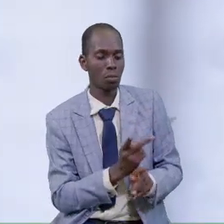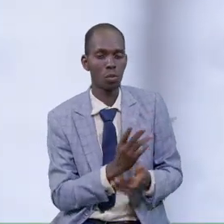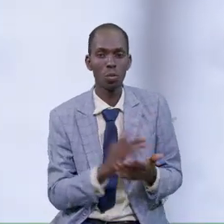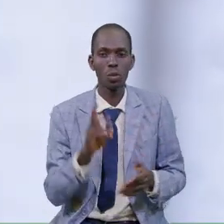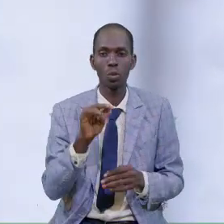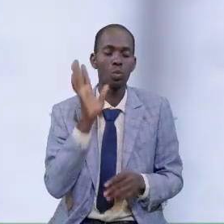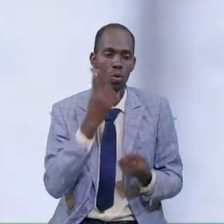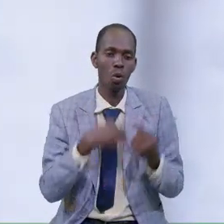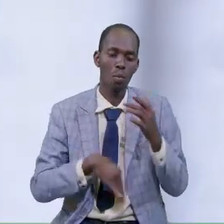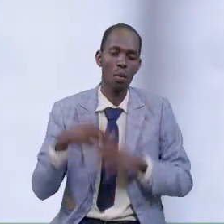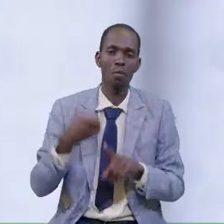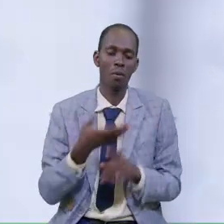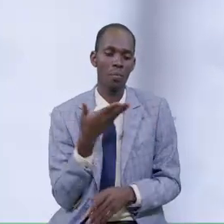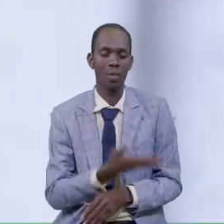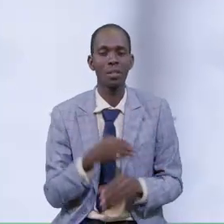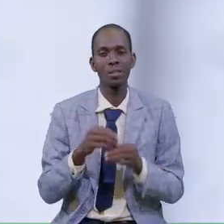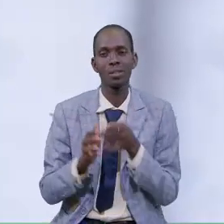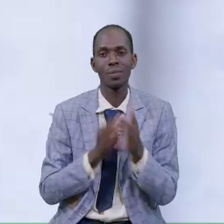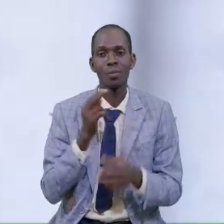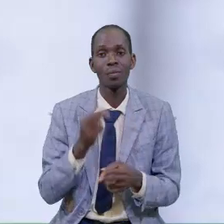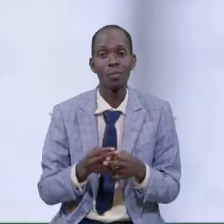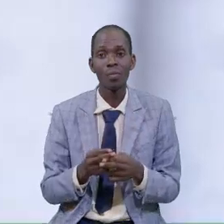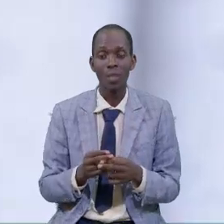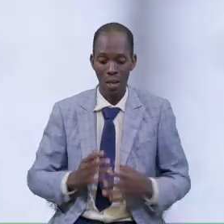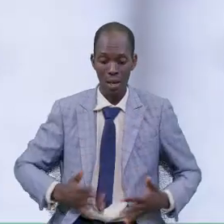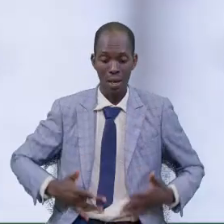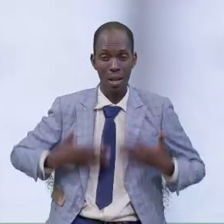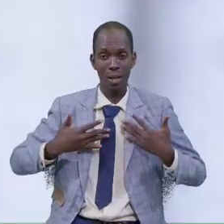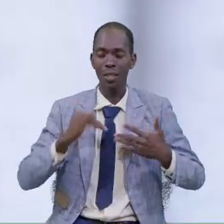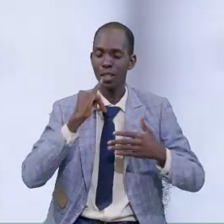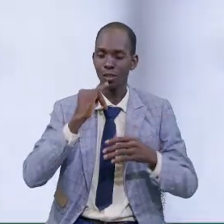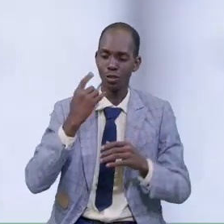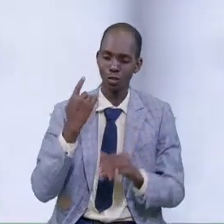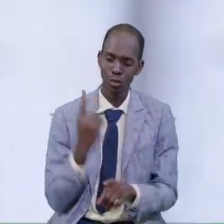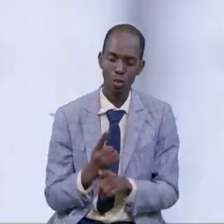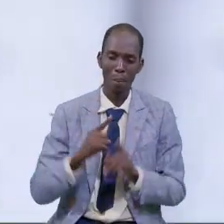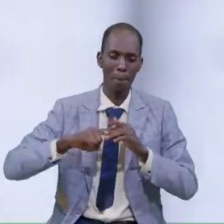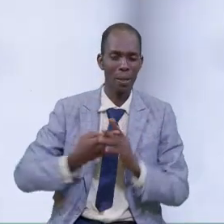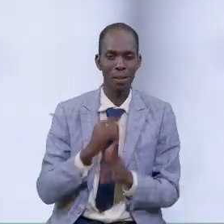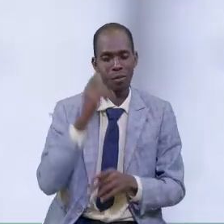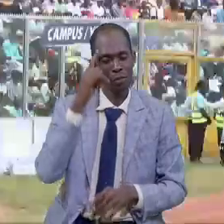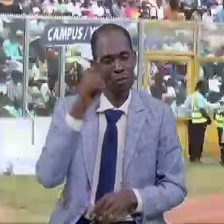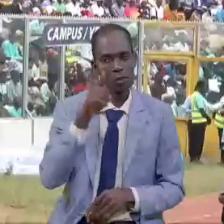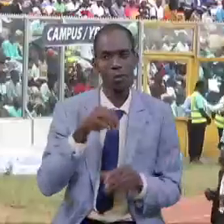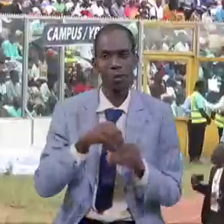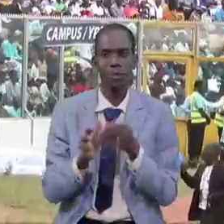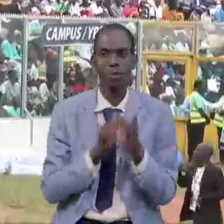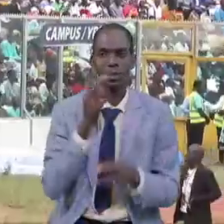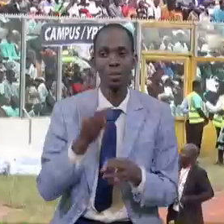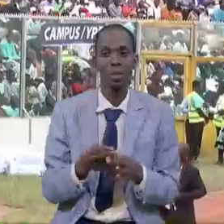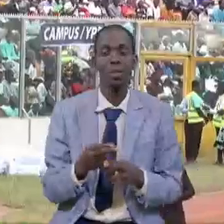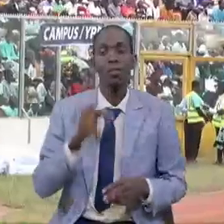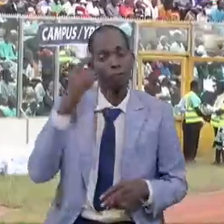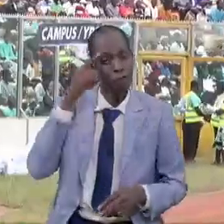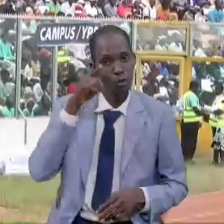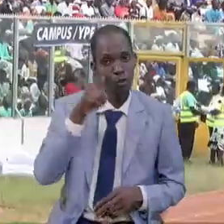Life is just beginning. For you. I said for you.